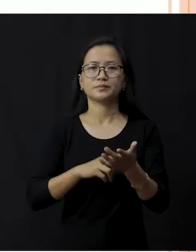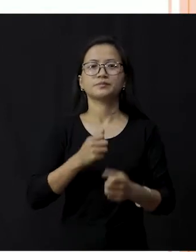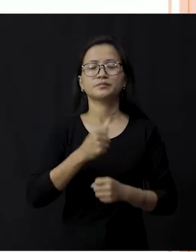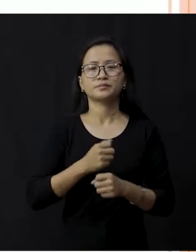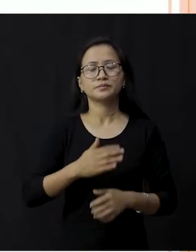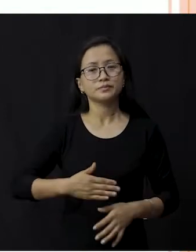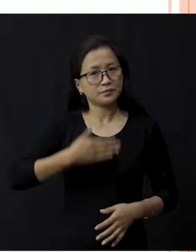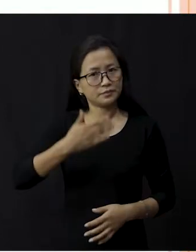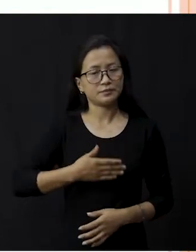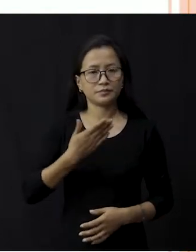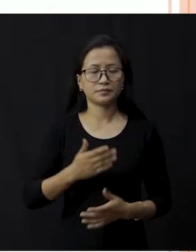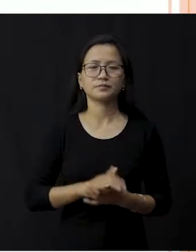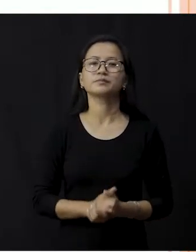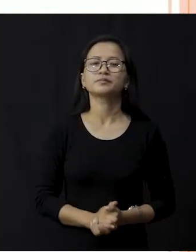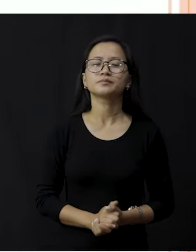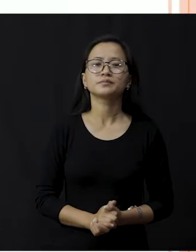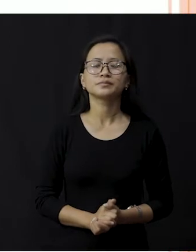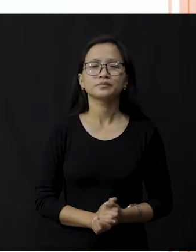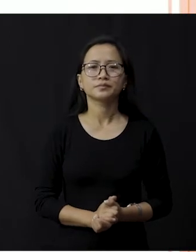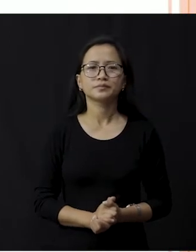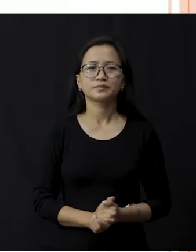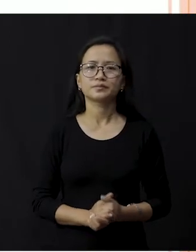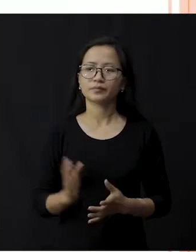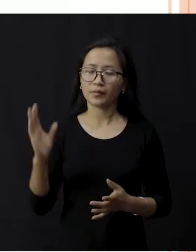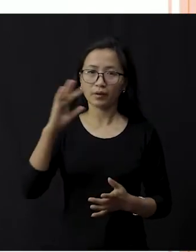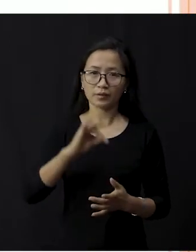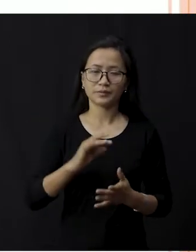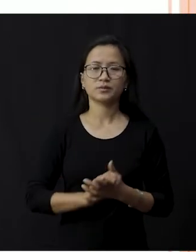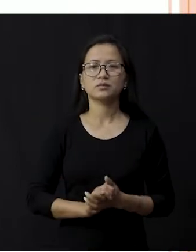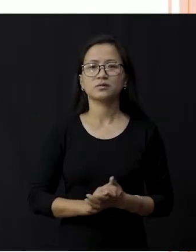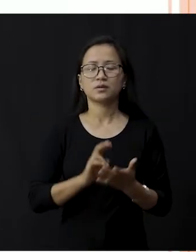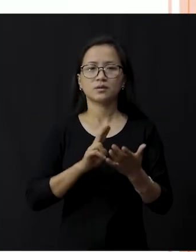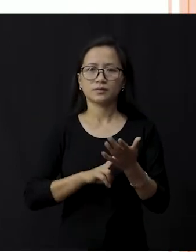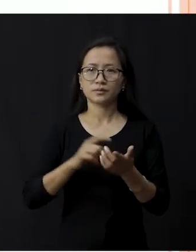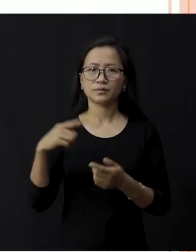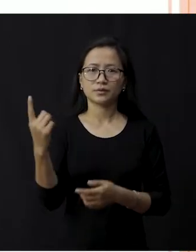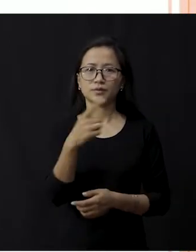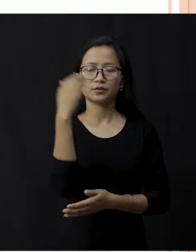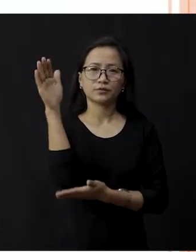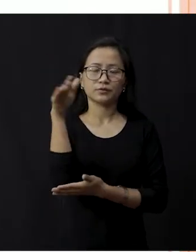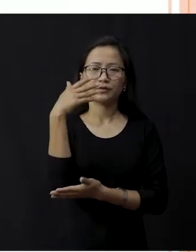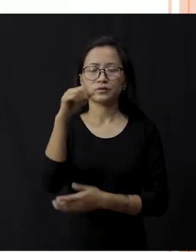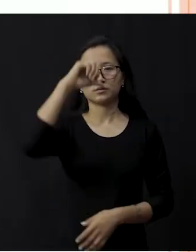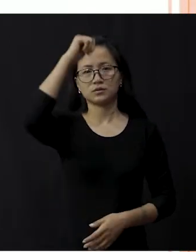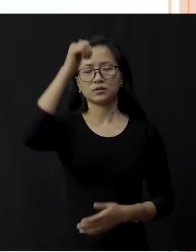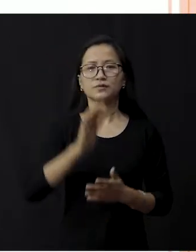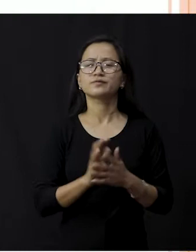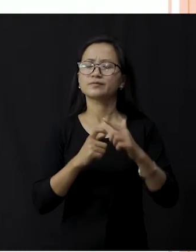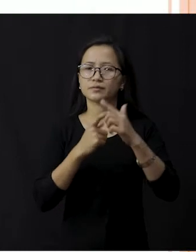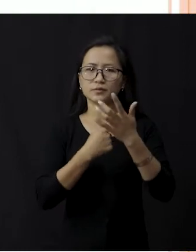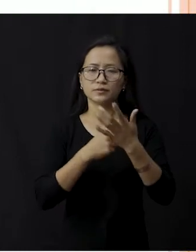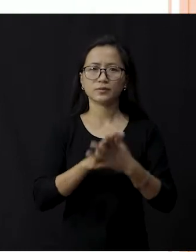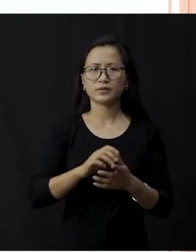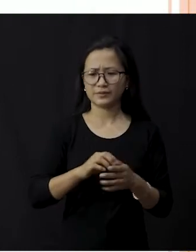G-R-E-E-N, green. So it is very important, so I'll be repeating again. National flag of India is called Tiranga.